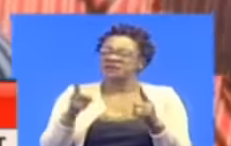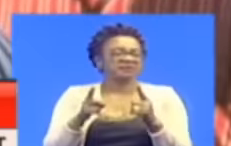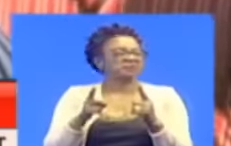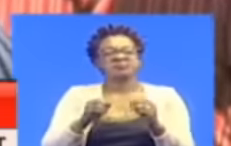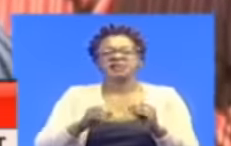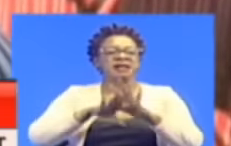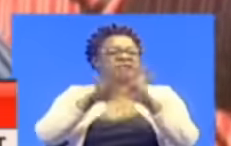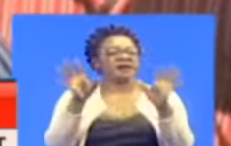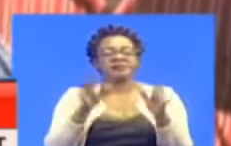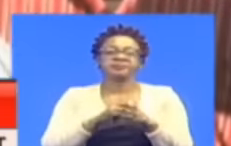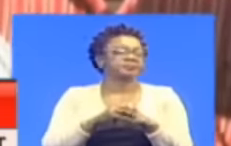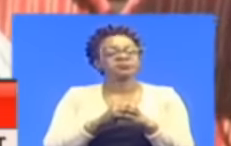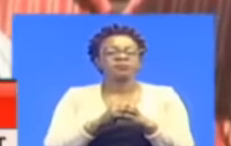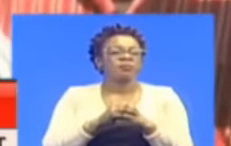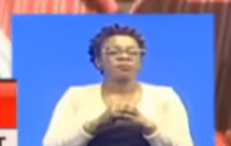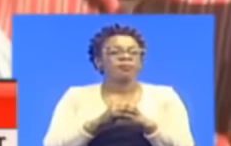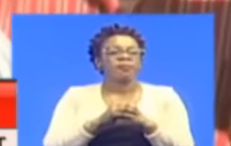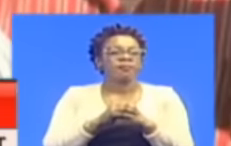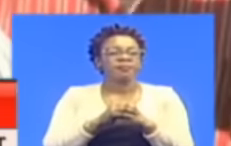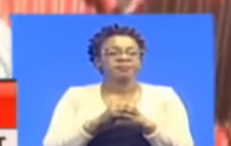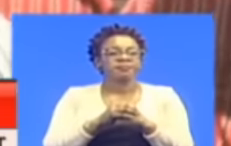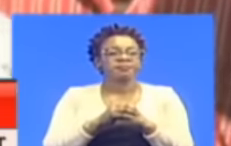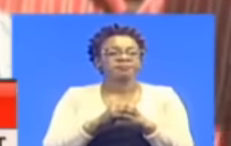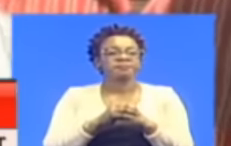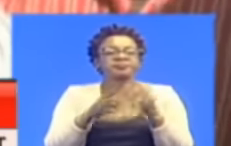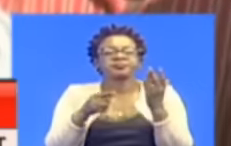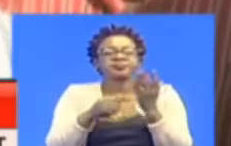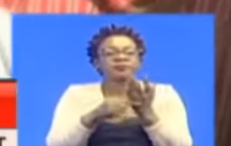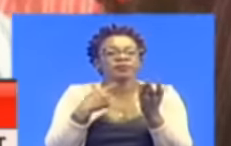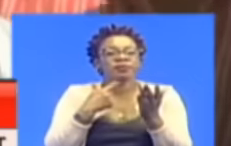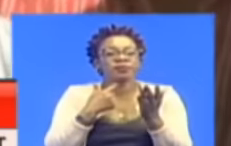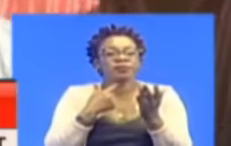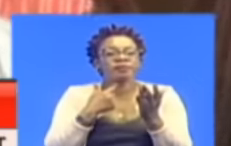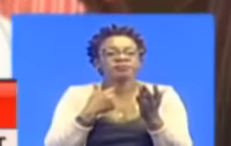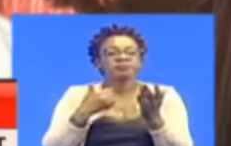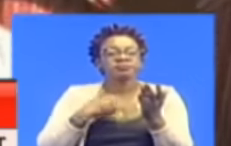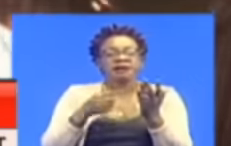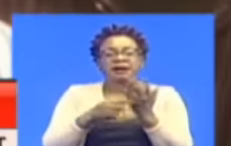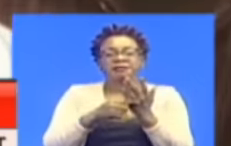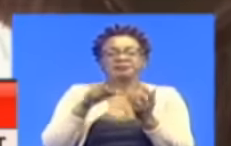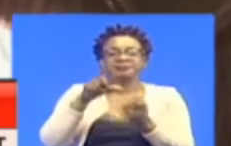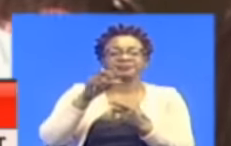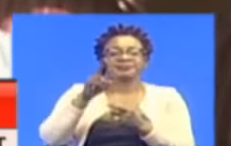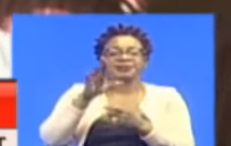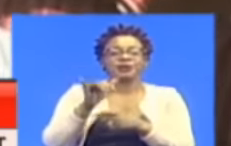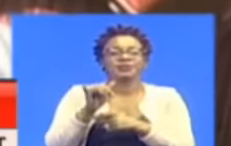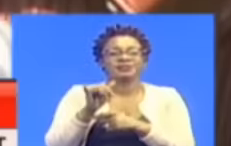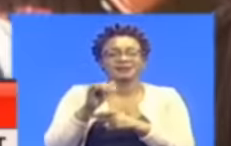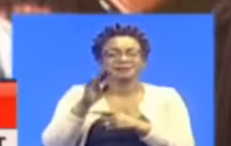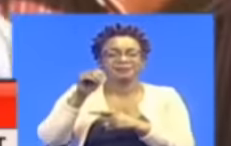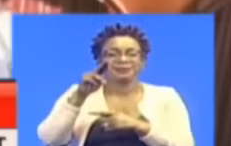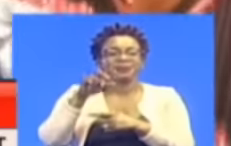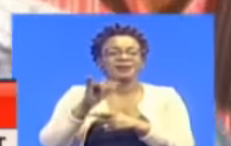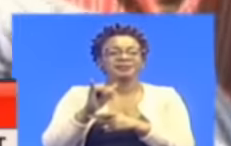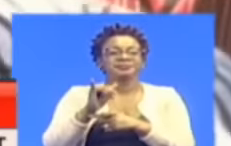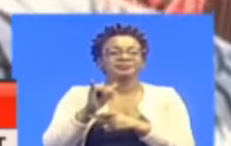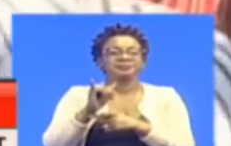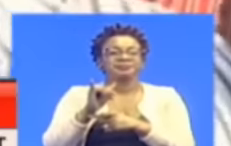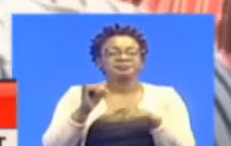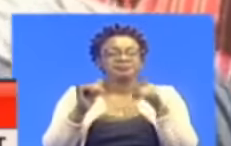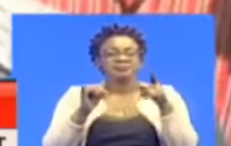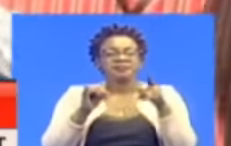Namba, tueleze jina lako na kumetokea nini? Mi naitwa Lucy Muli. The lady who claimed to have hired